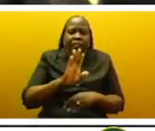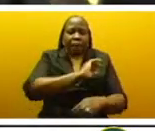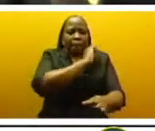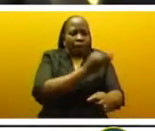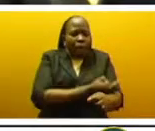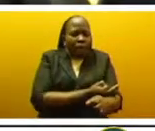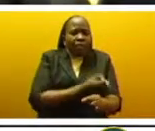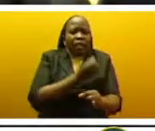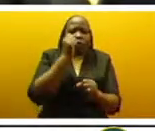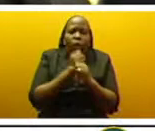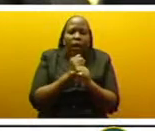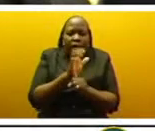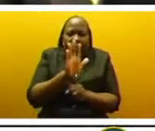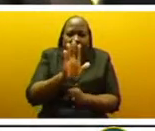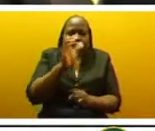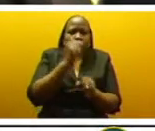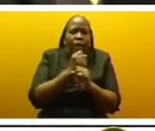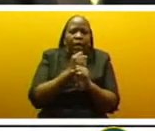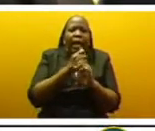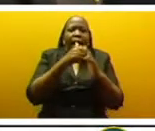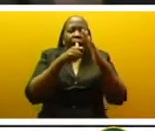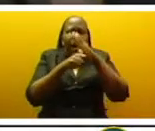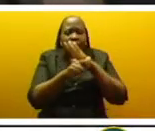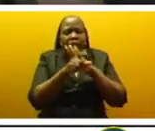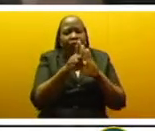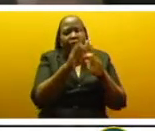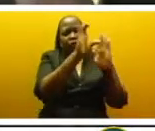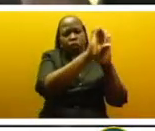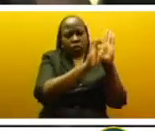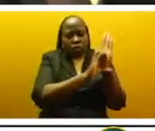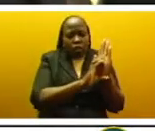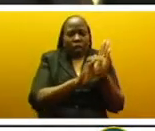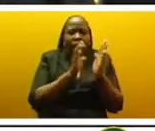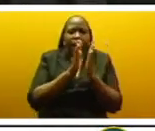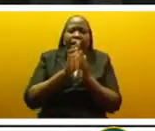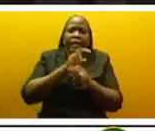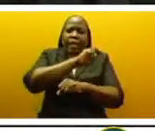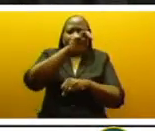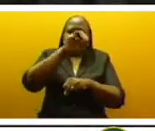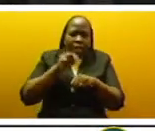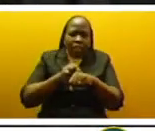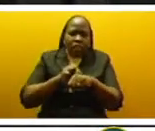in accordance with this Constitution and national legislation.